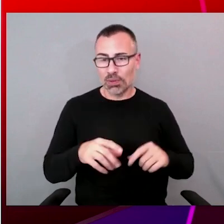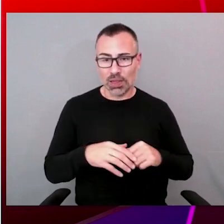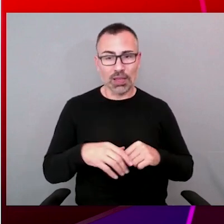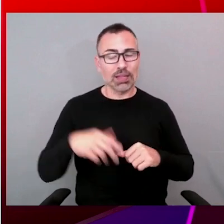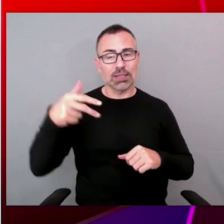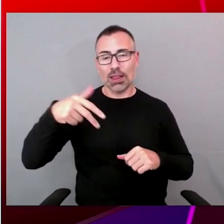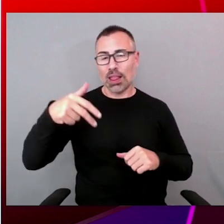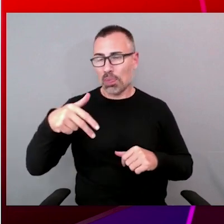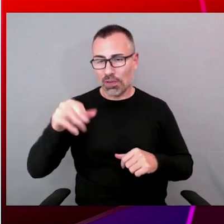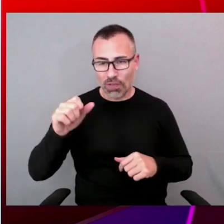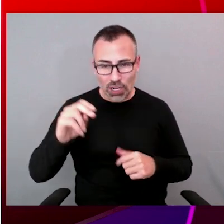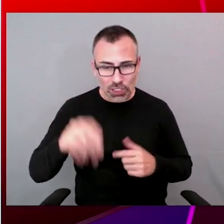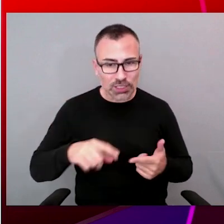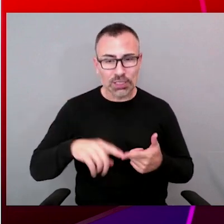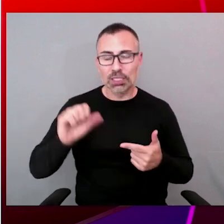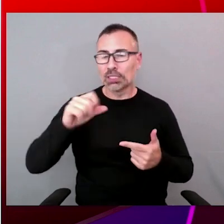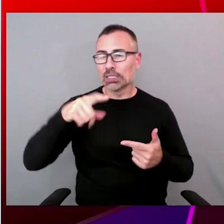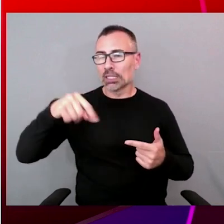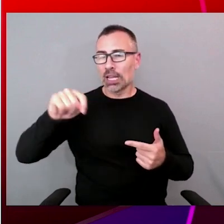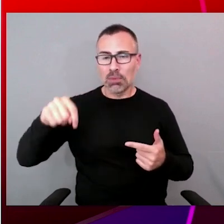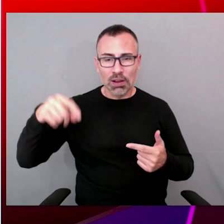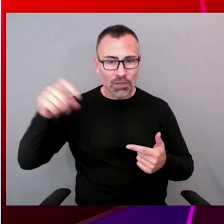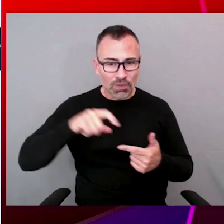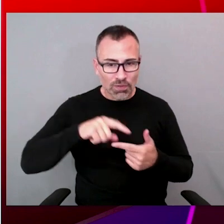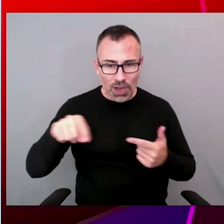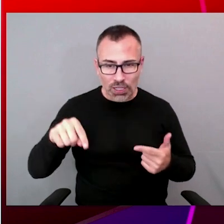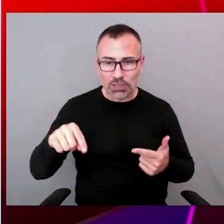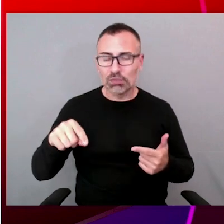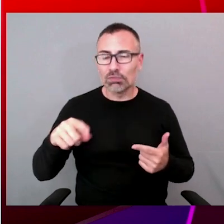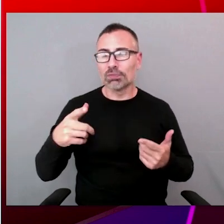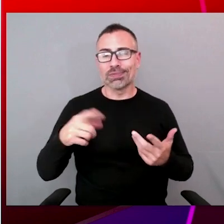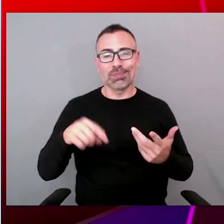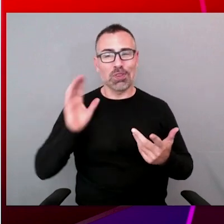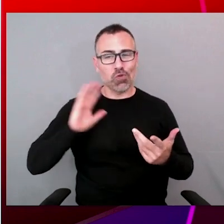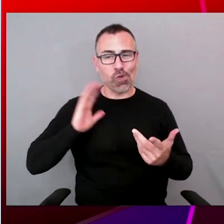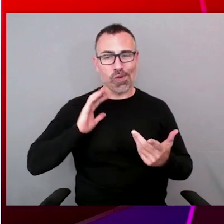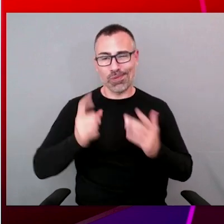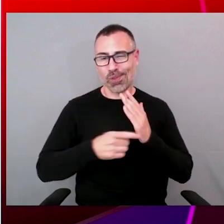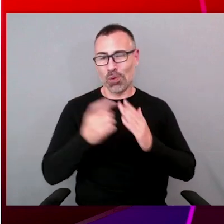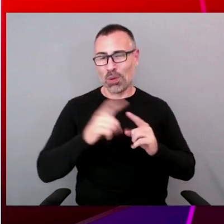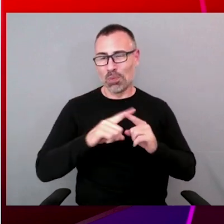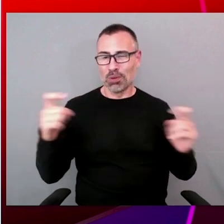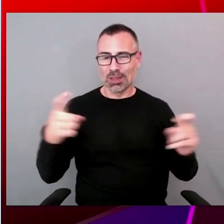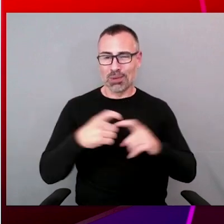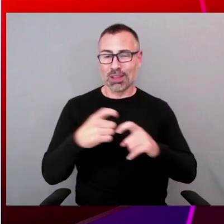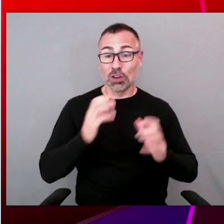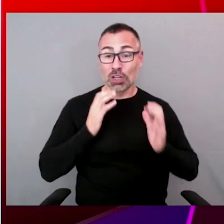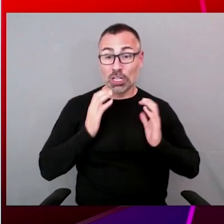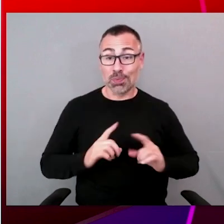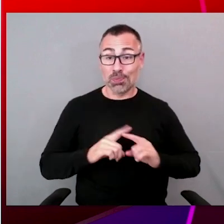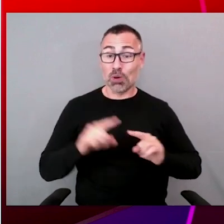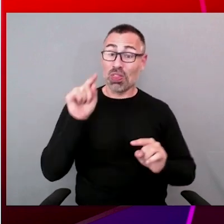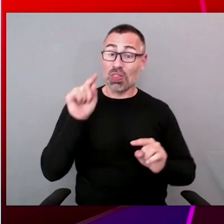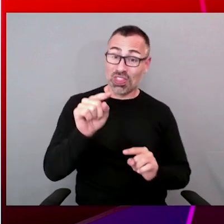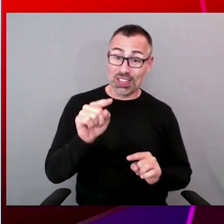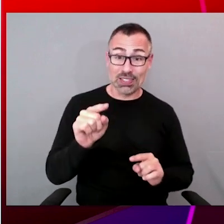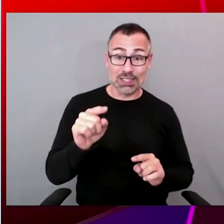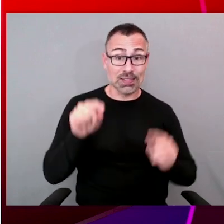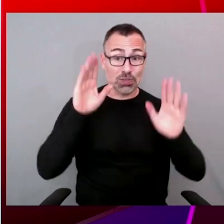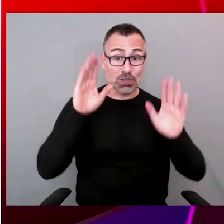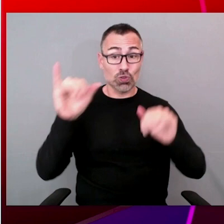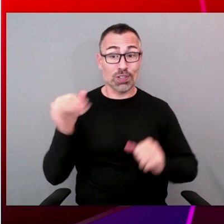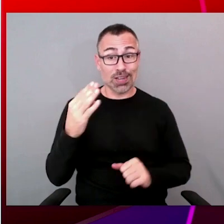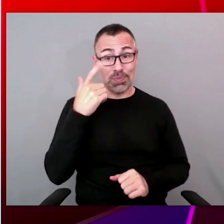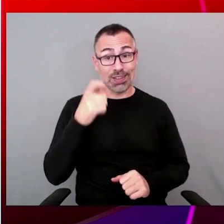So there was an automation, but it was complicated for customers. So with this great job from the AppFlow